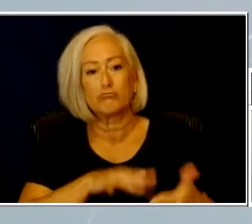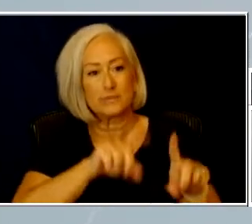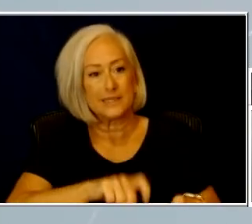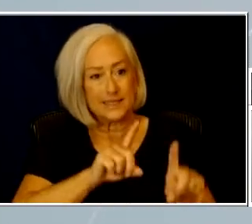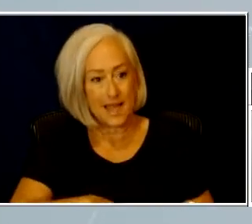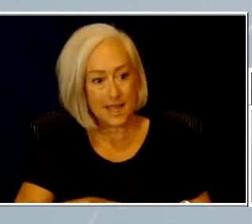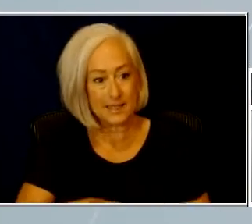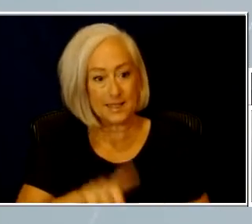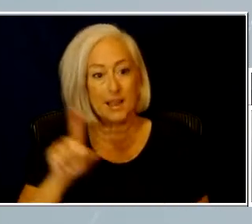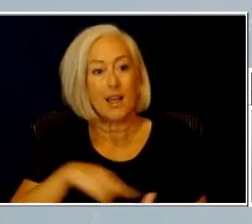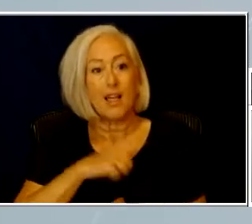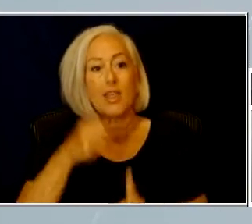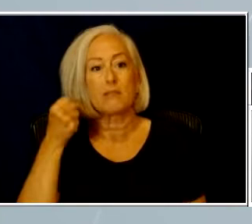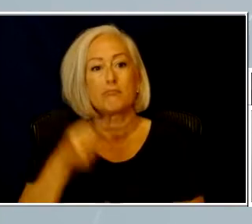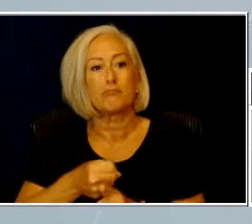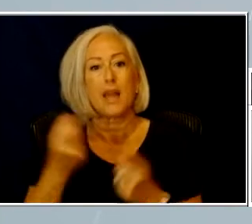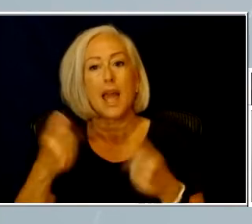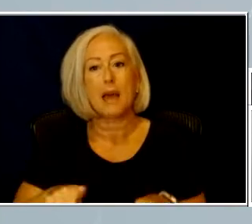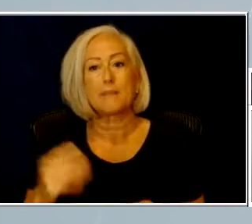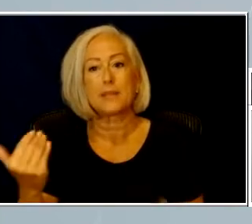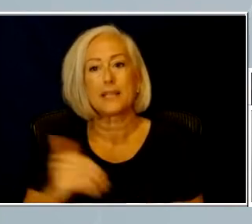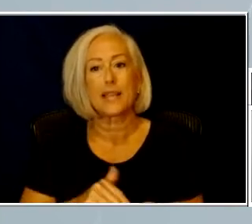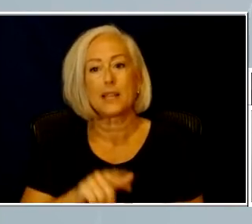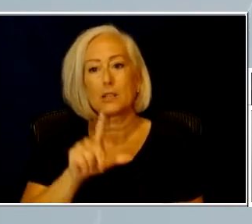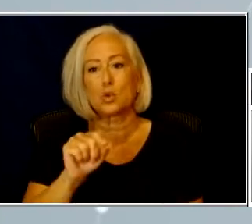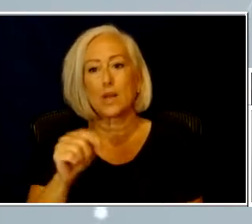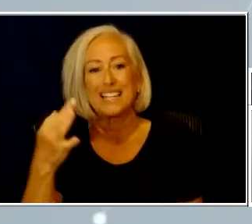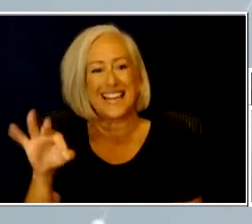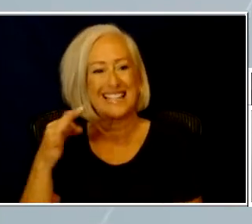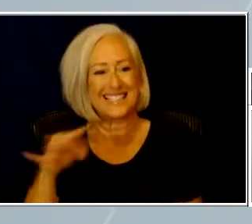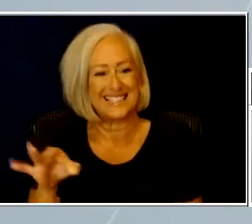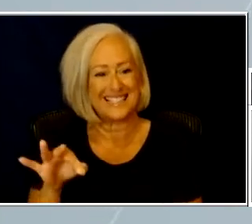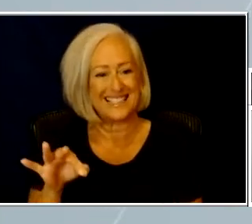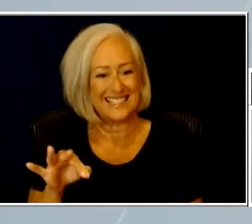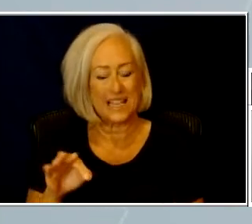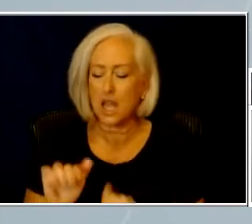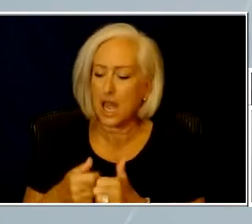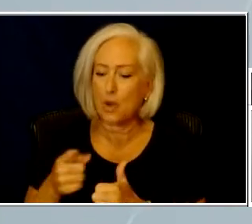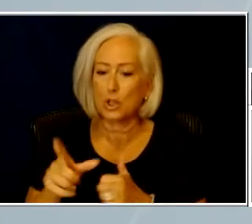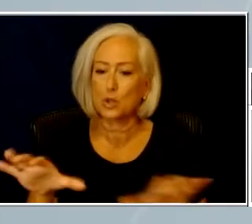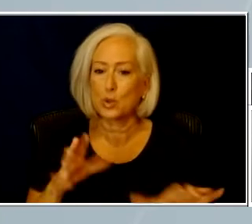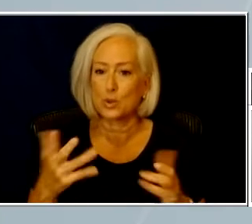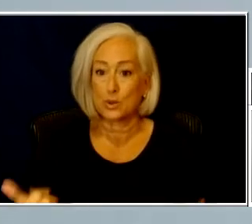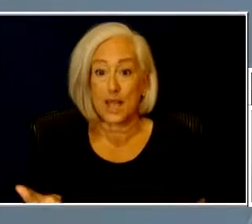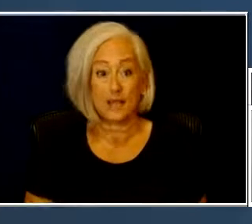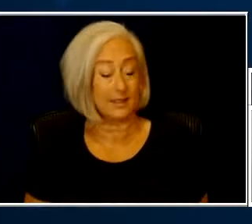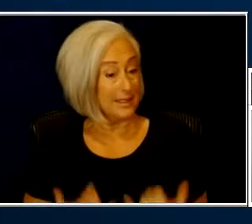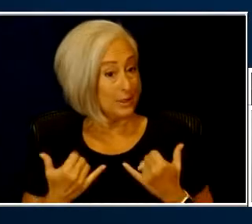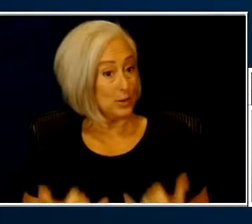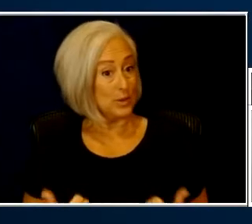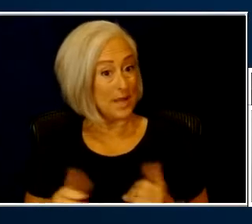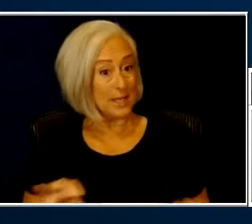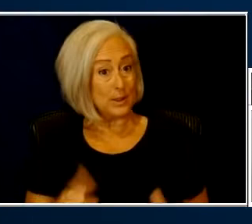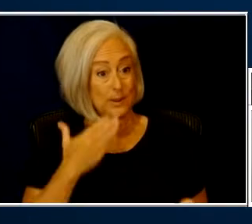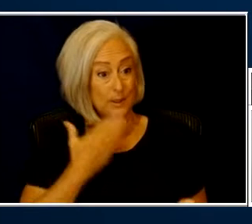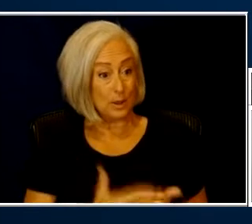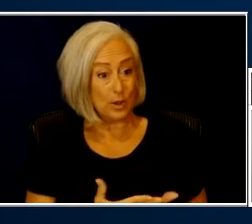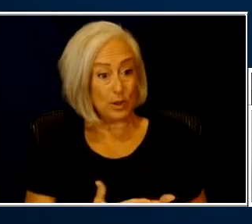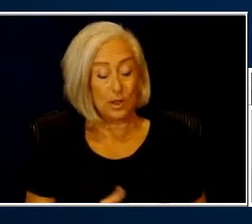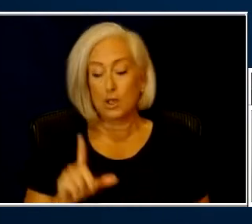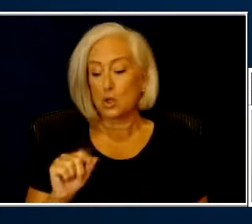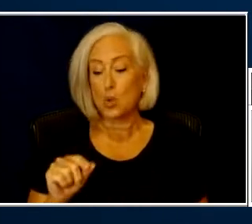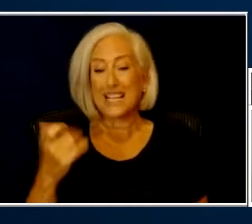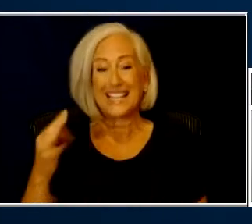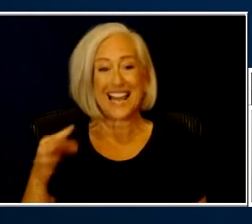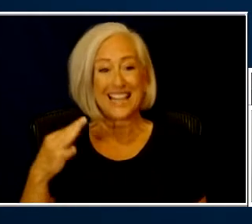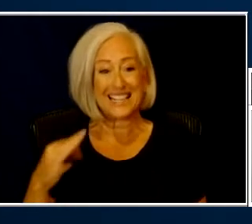correct? Correct. How are you doing today? Today I'm doing good. In 2019, with my recurrence,